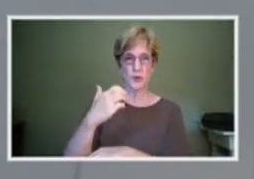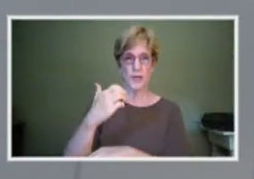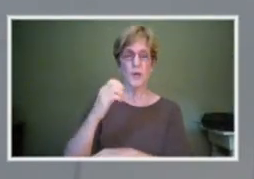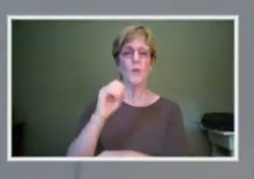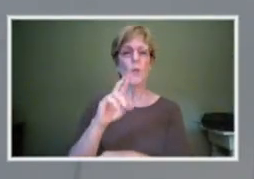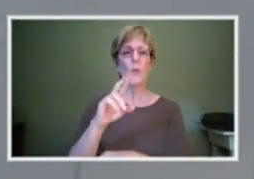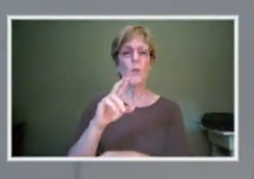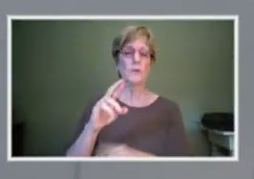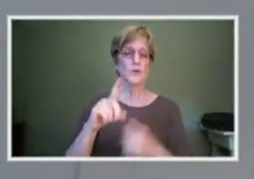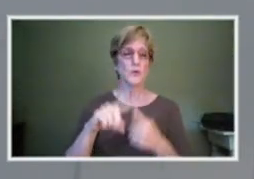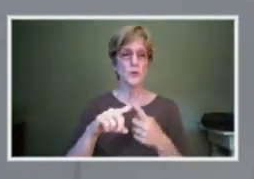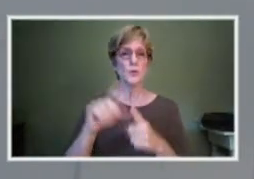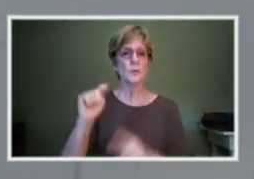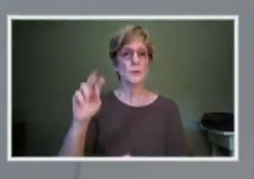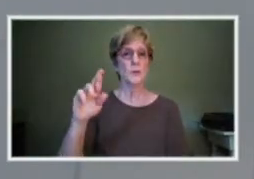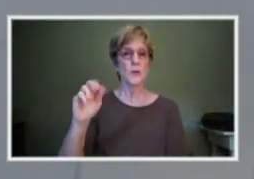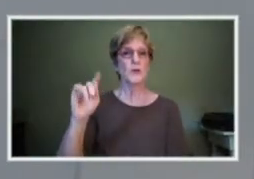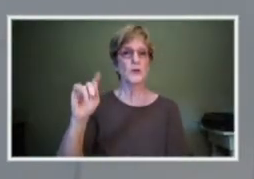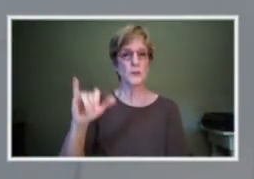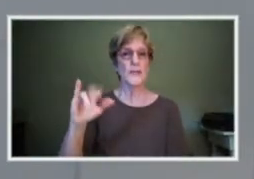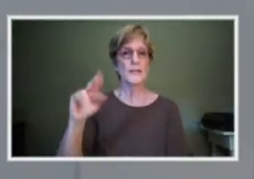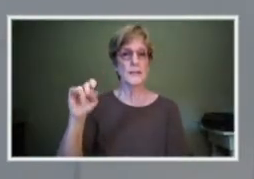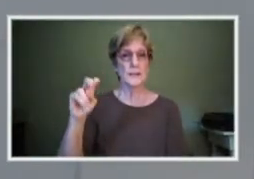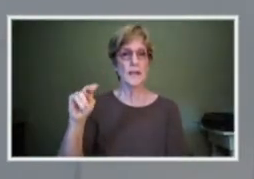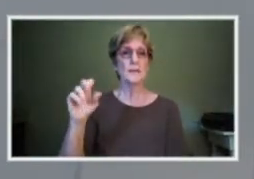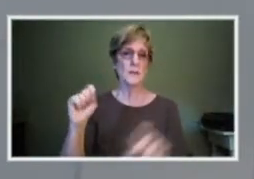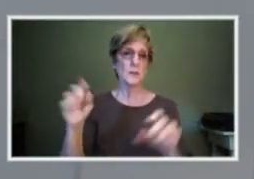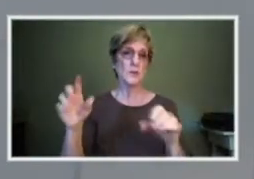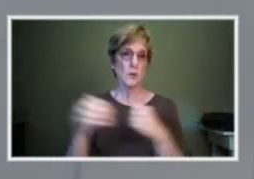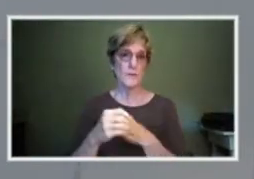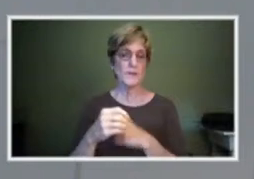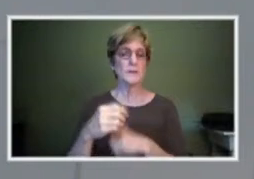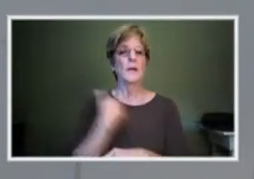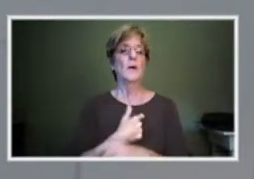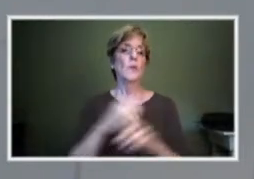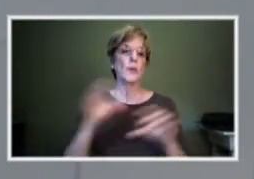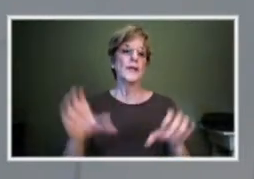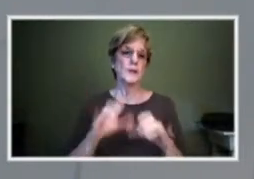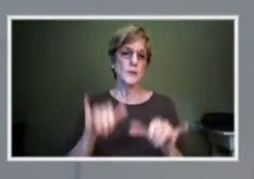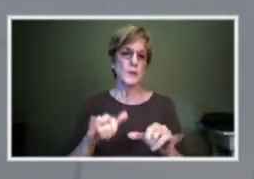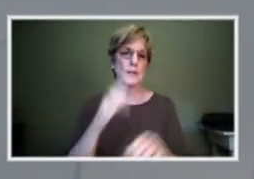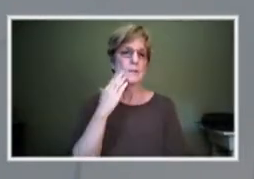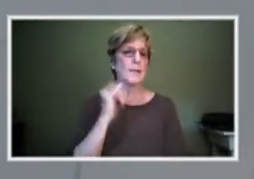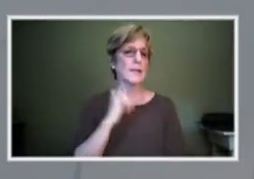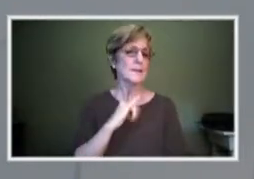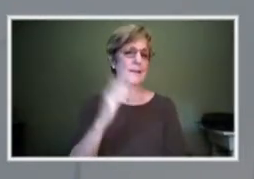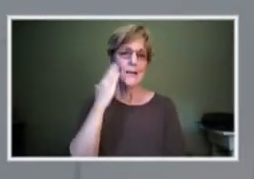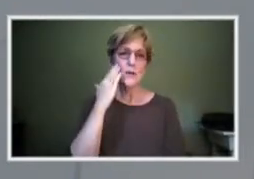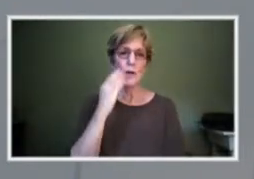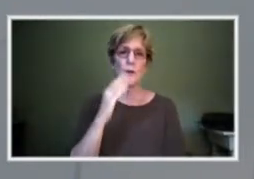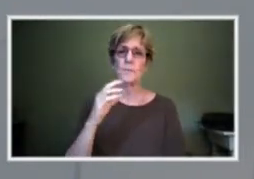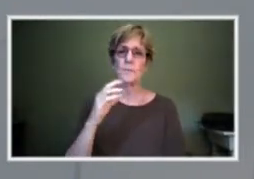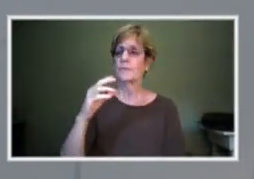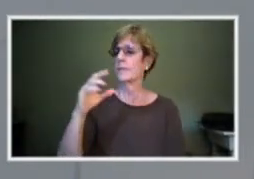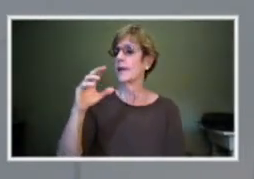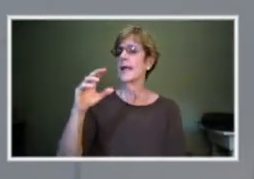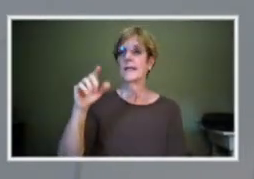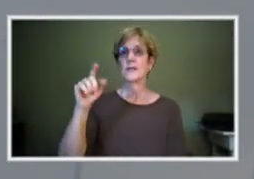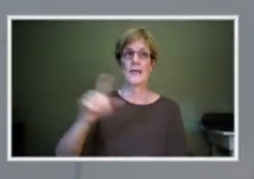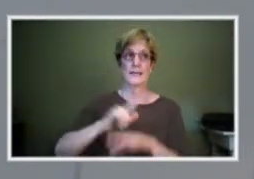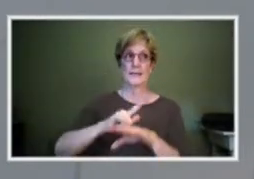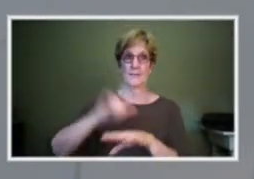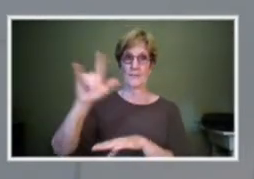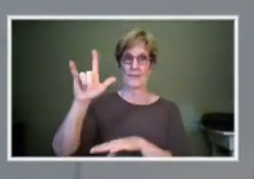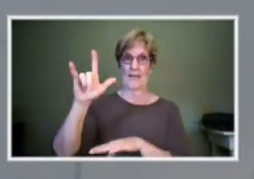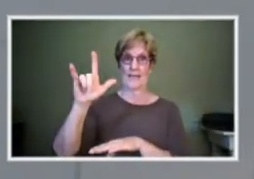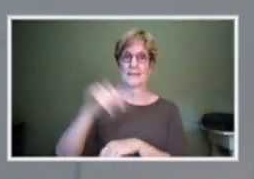to Tracy Dotson's office so that we can do this. And because I know that Ms. Holt has a flight, and we also,